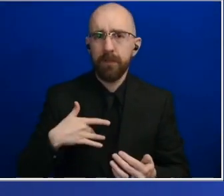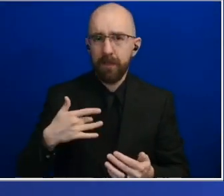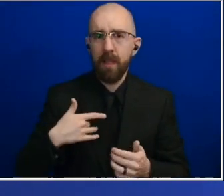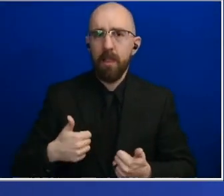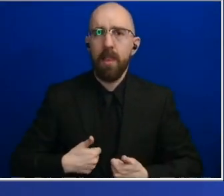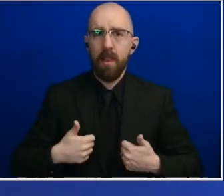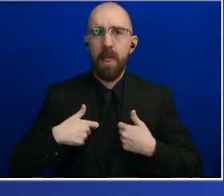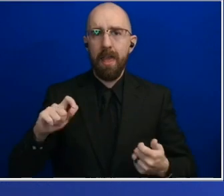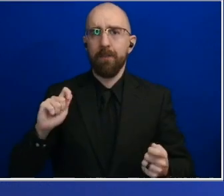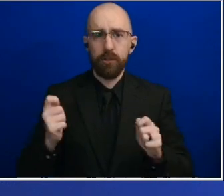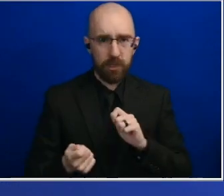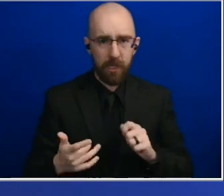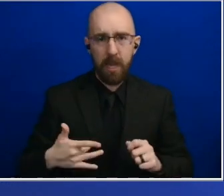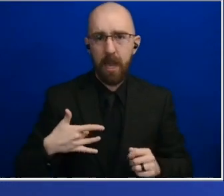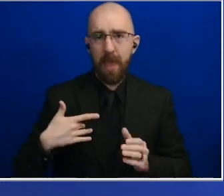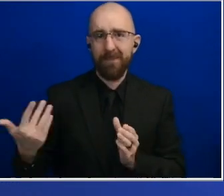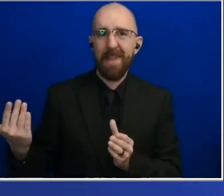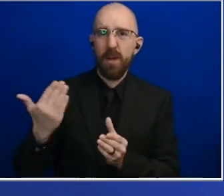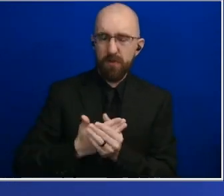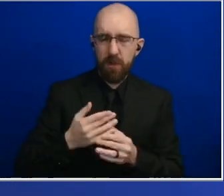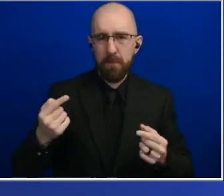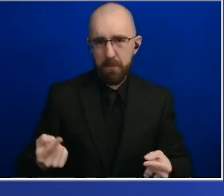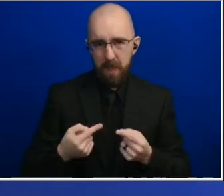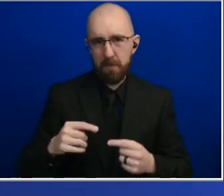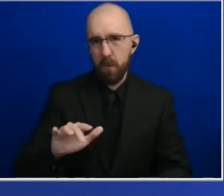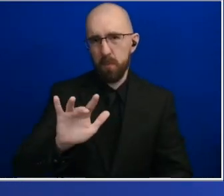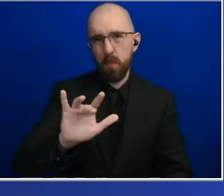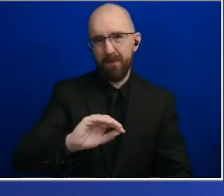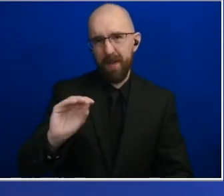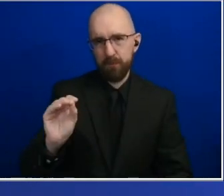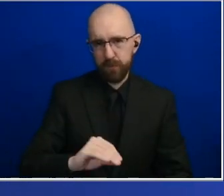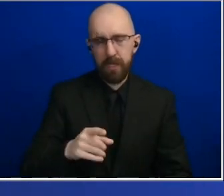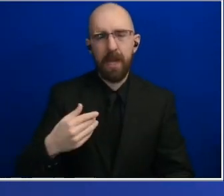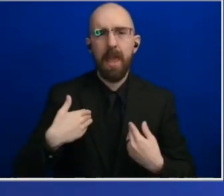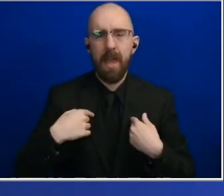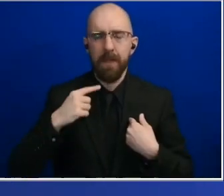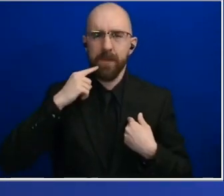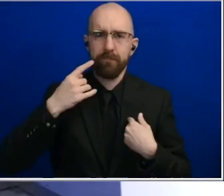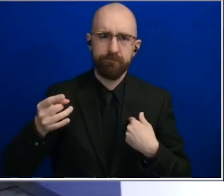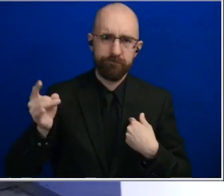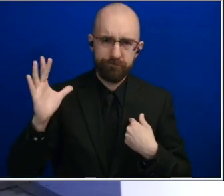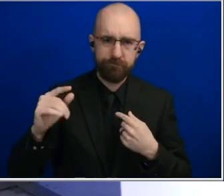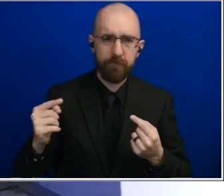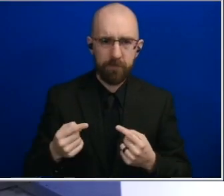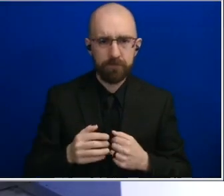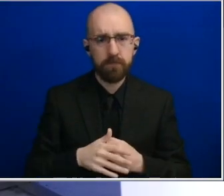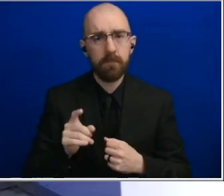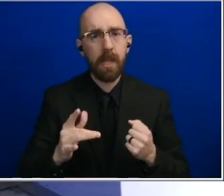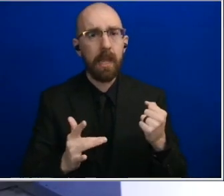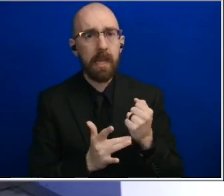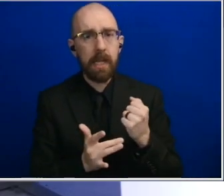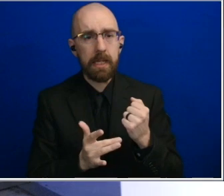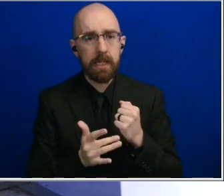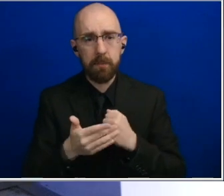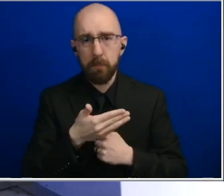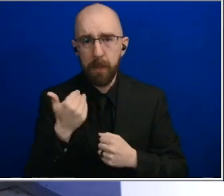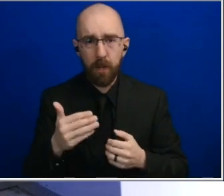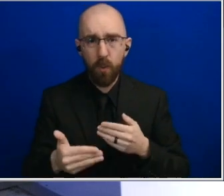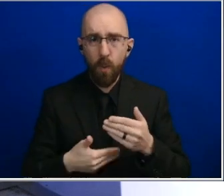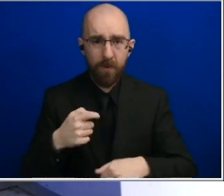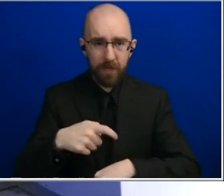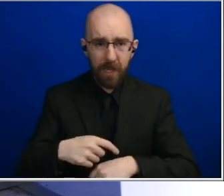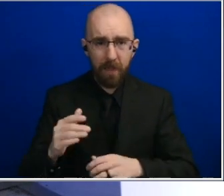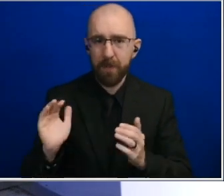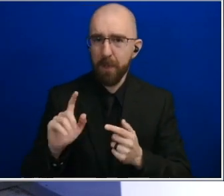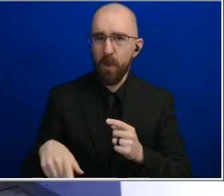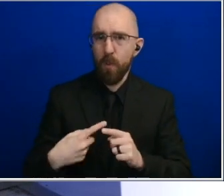type pain. So about 25% of those patients have significant. Have techniques gotten better over time compared to when I was learning in my